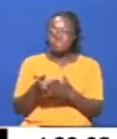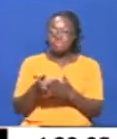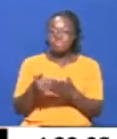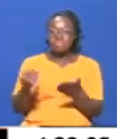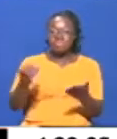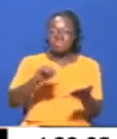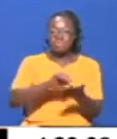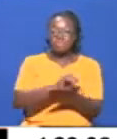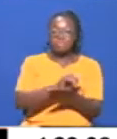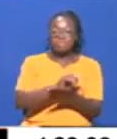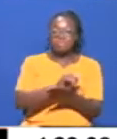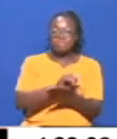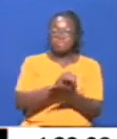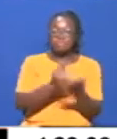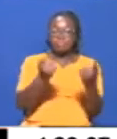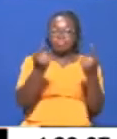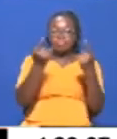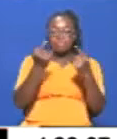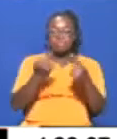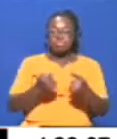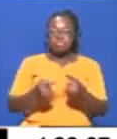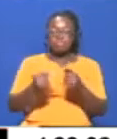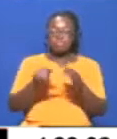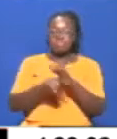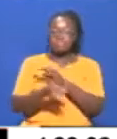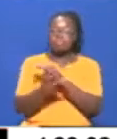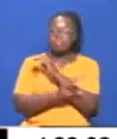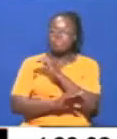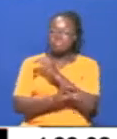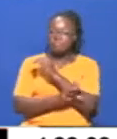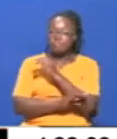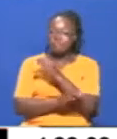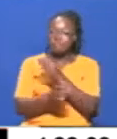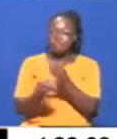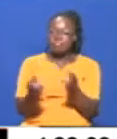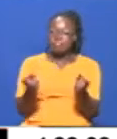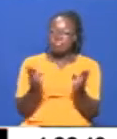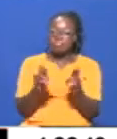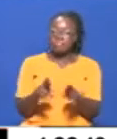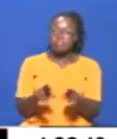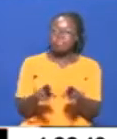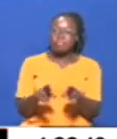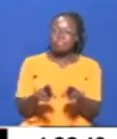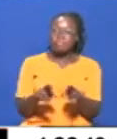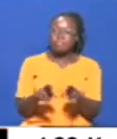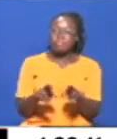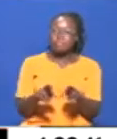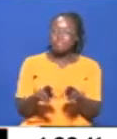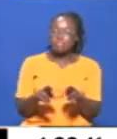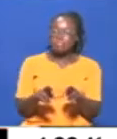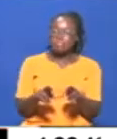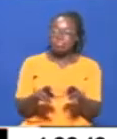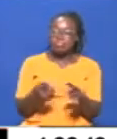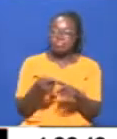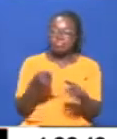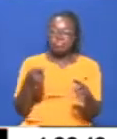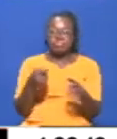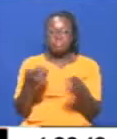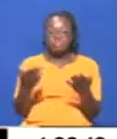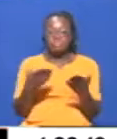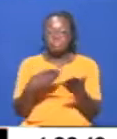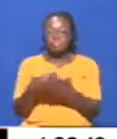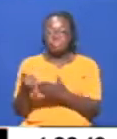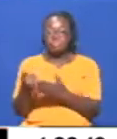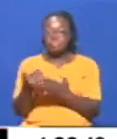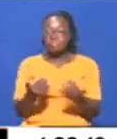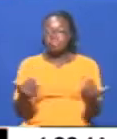all imports that are coming into the country, and this is going to be happening at the source of the goods. She said that of the total